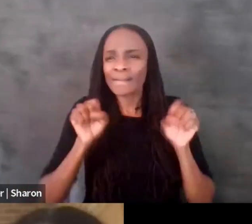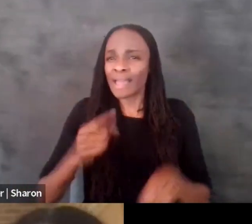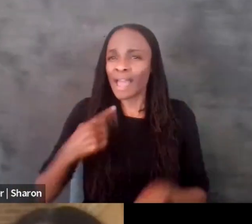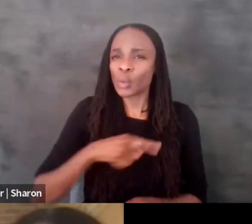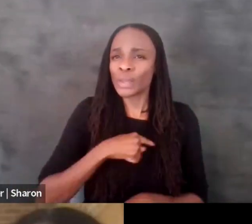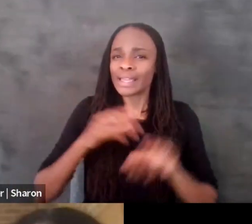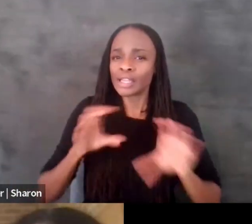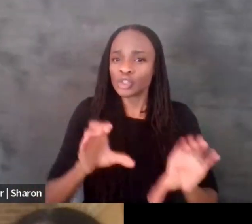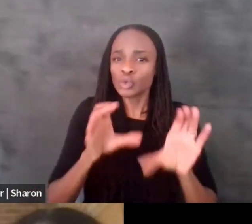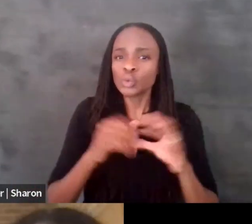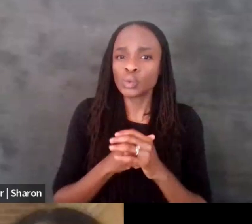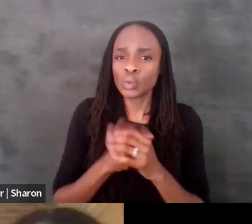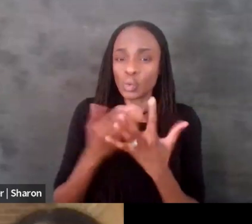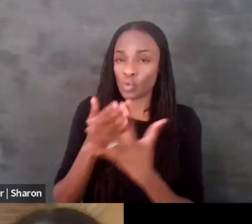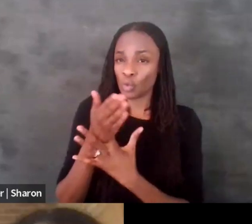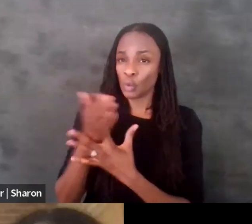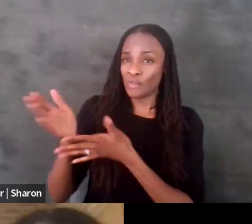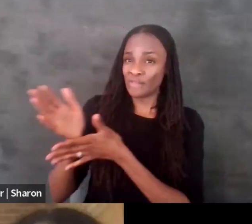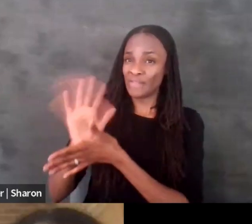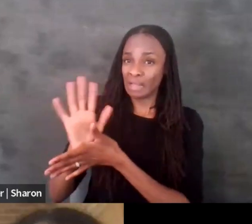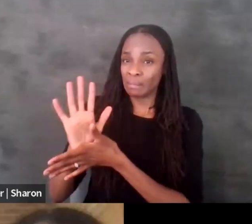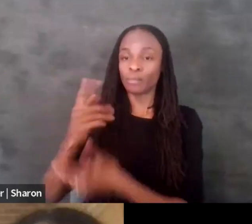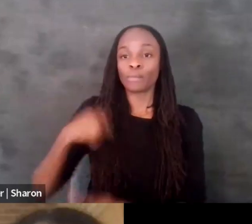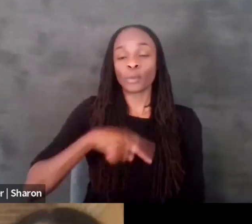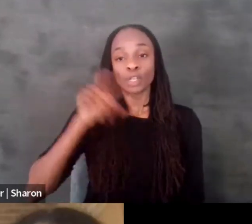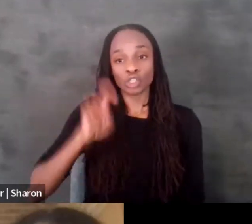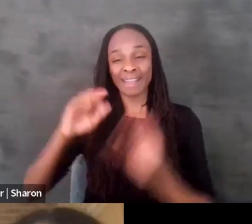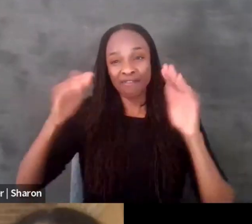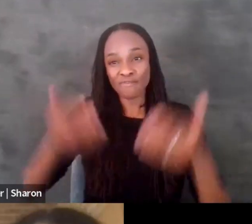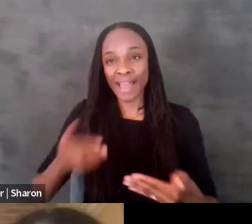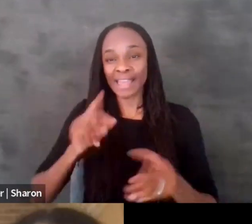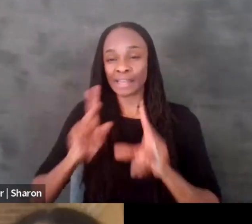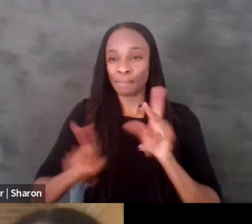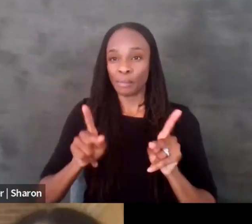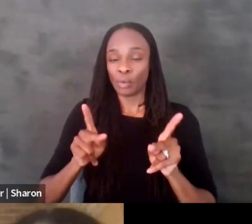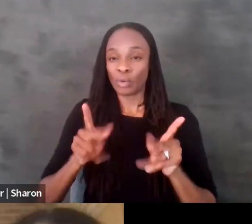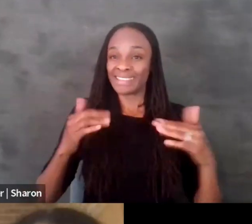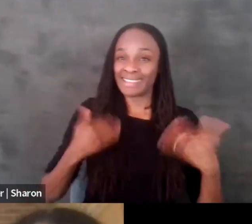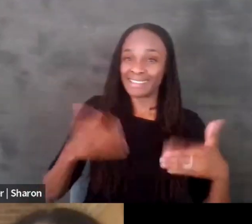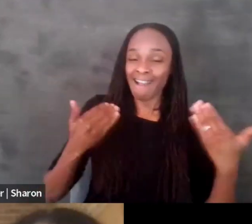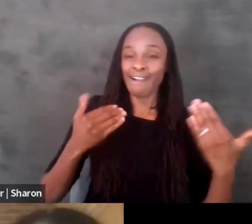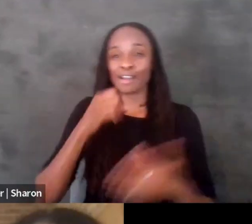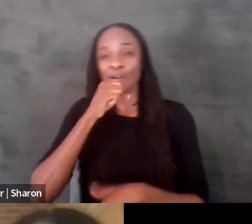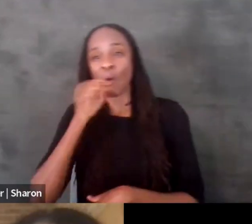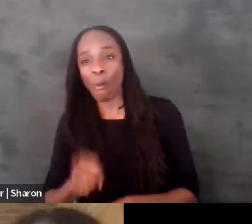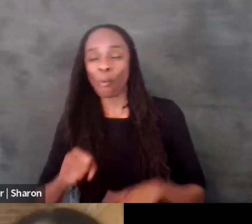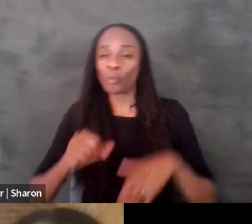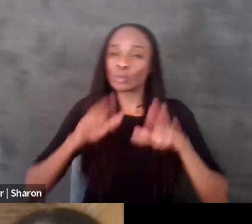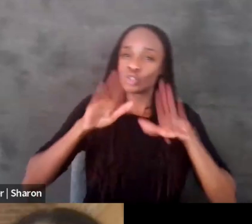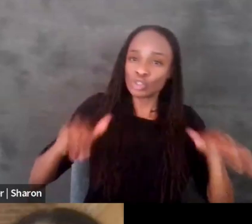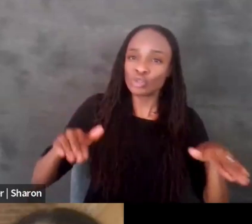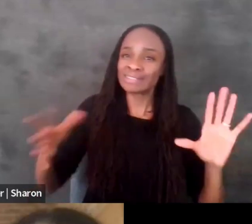medium of film, which would invite people, young and old, children, to